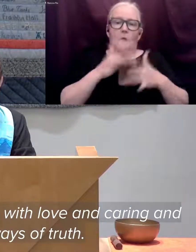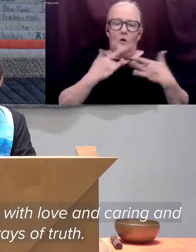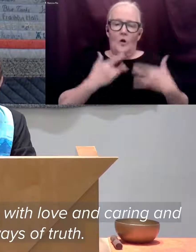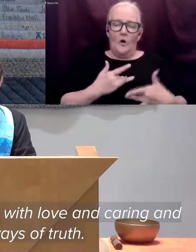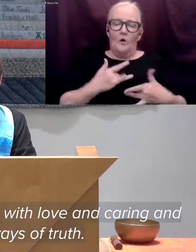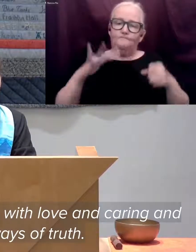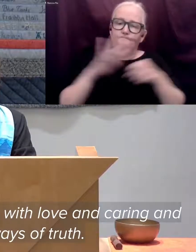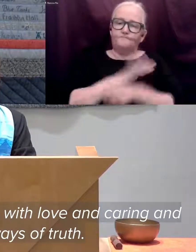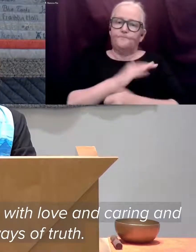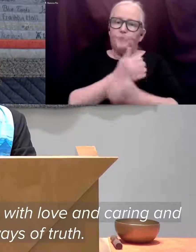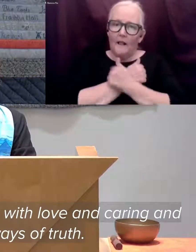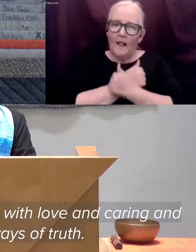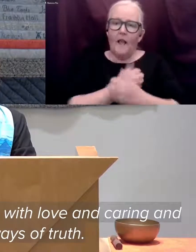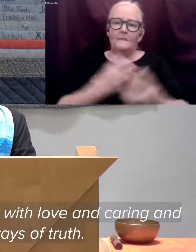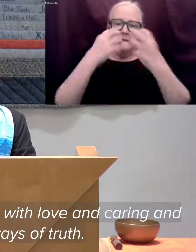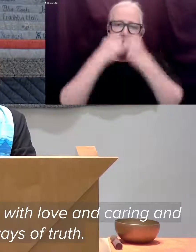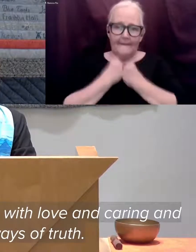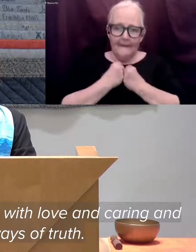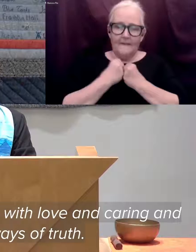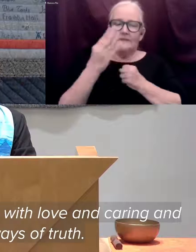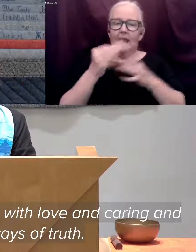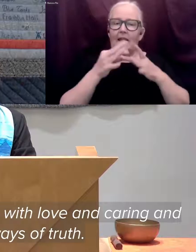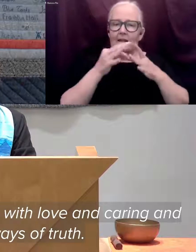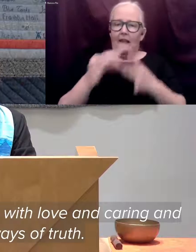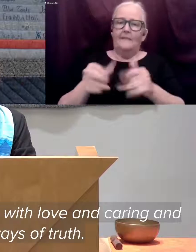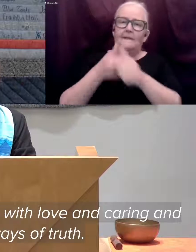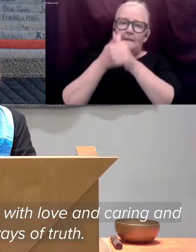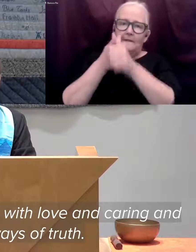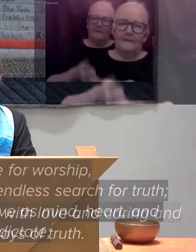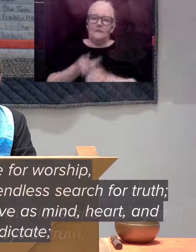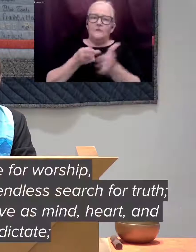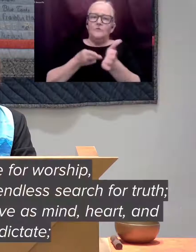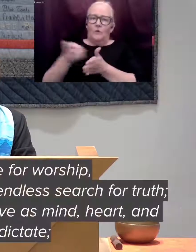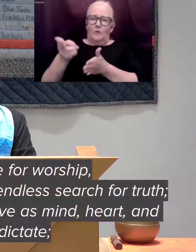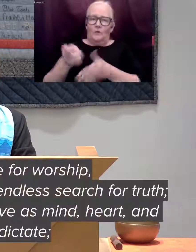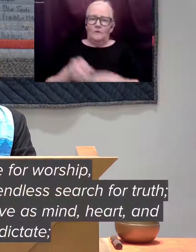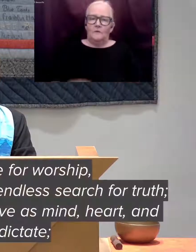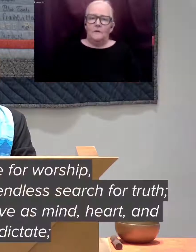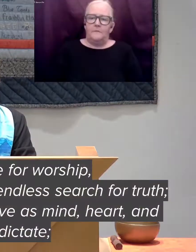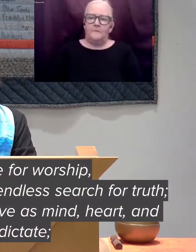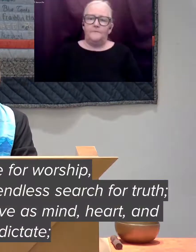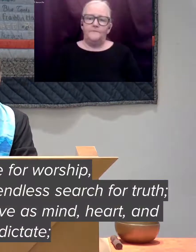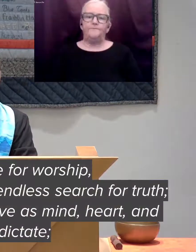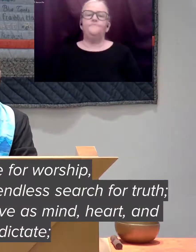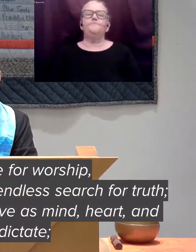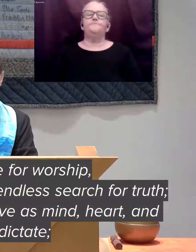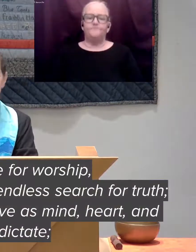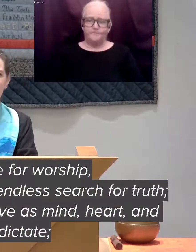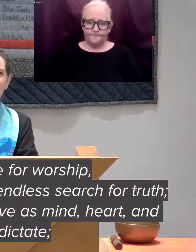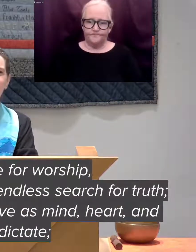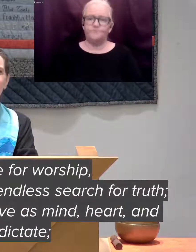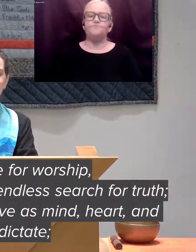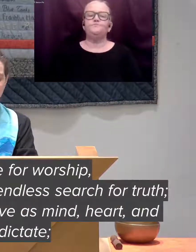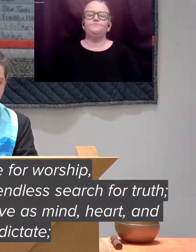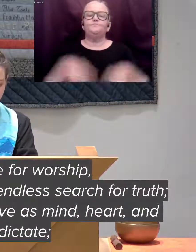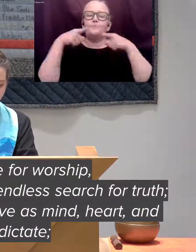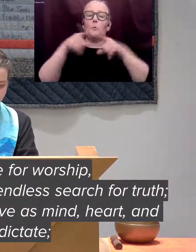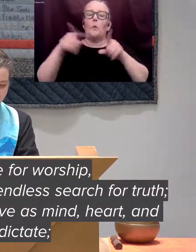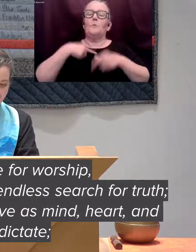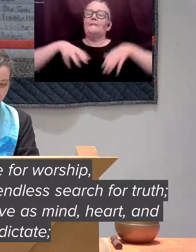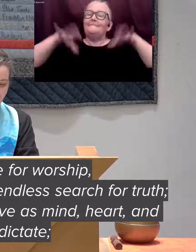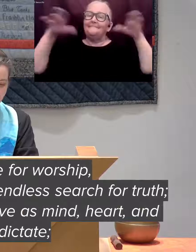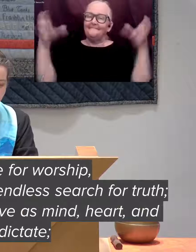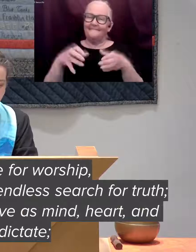and guide us in the way of truth. And now, as we gather here for worship, we